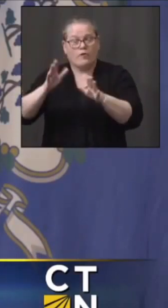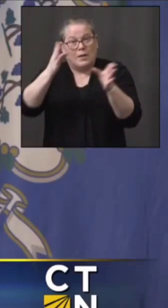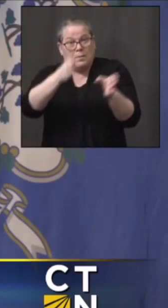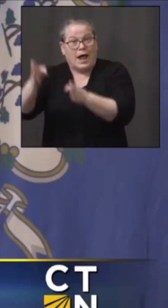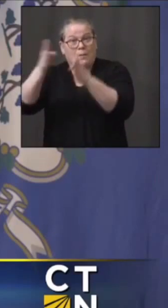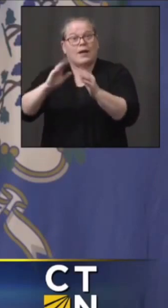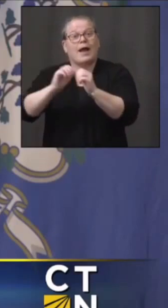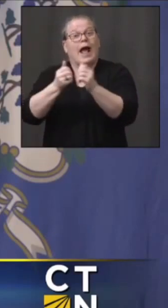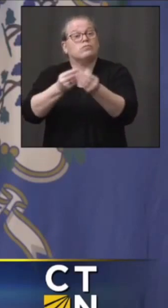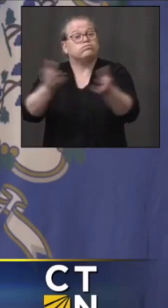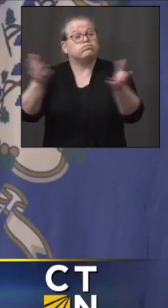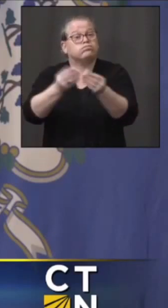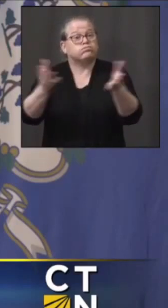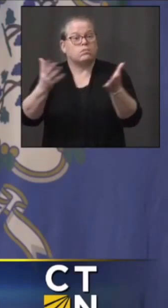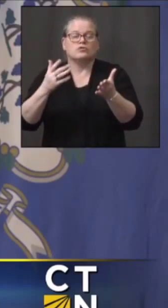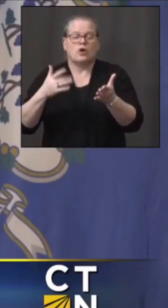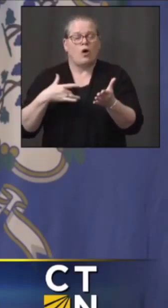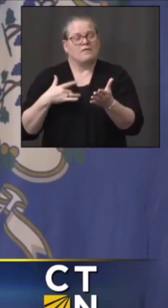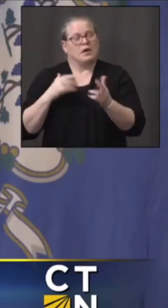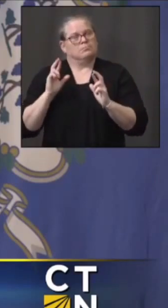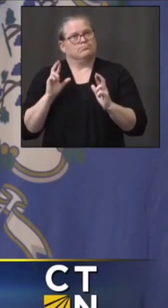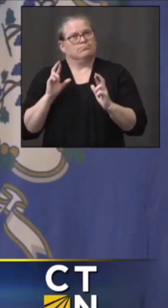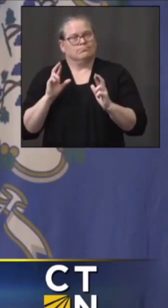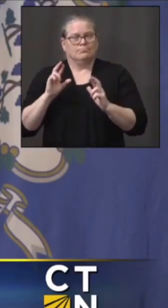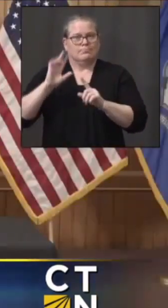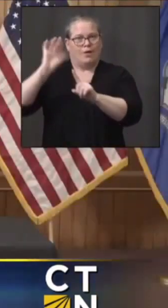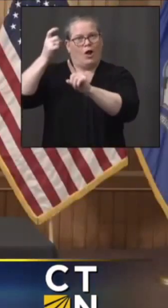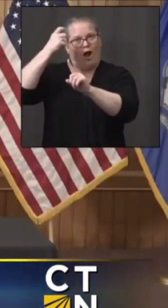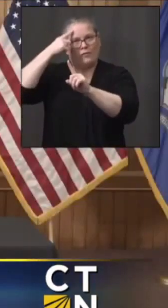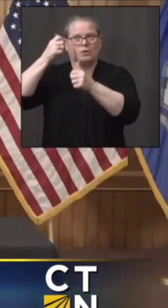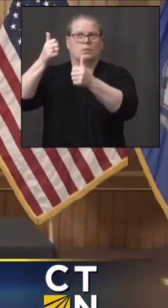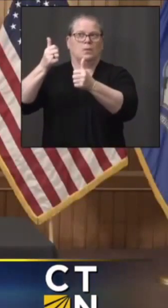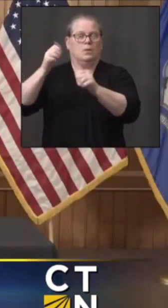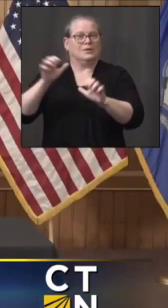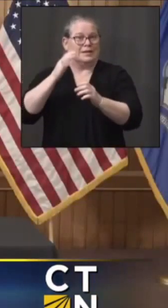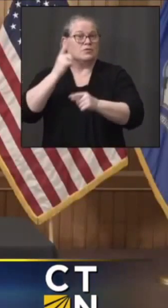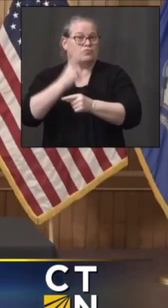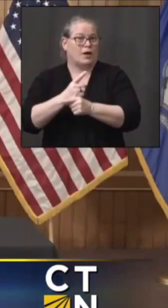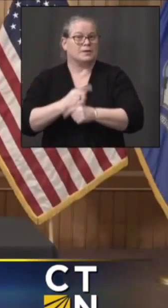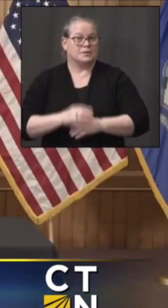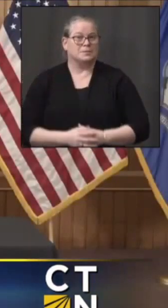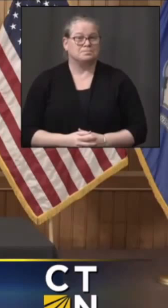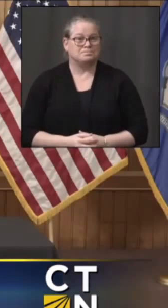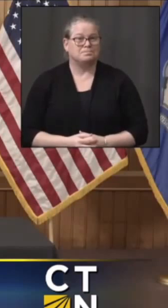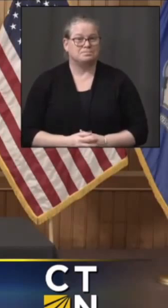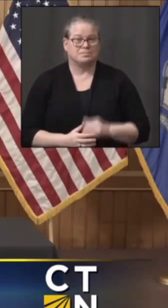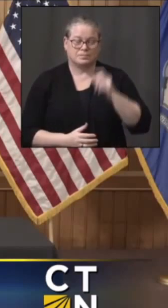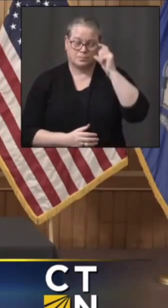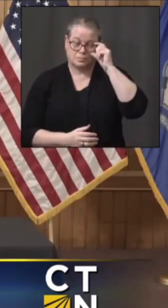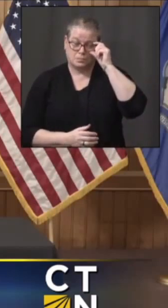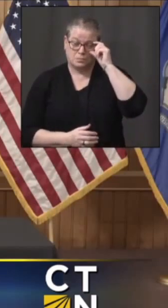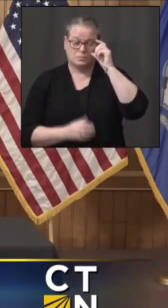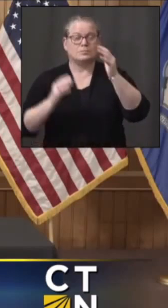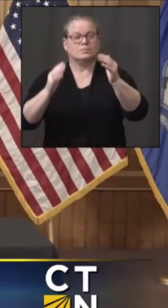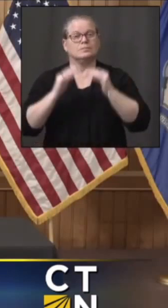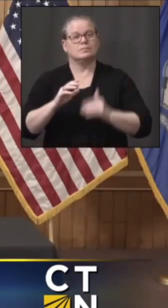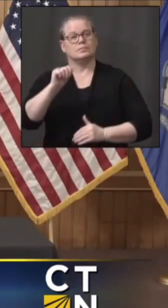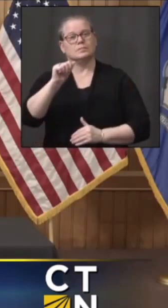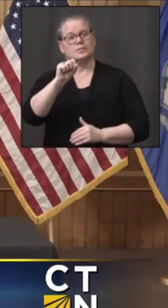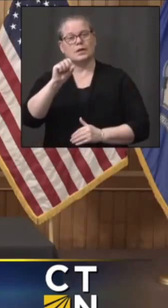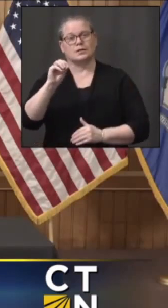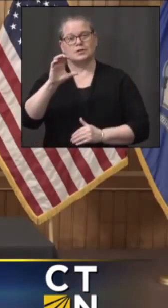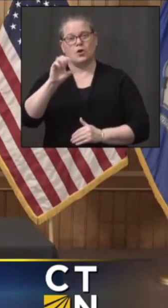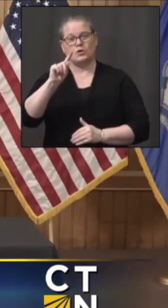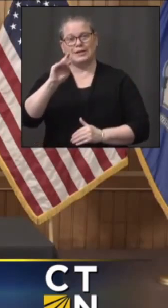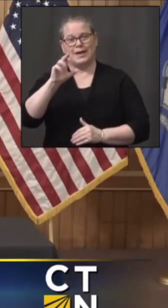Thank you. The Associated Press. Thank